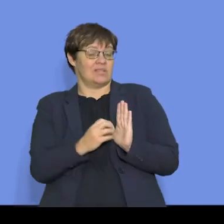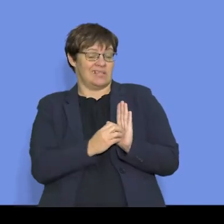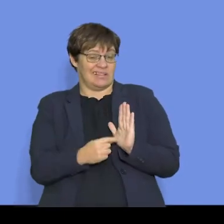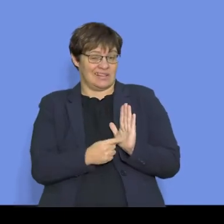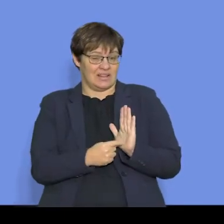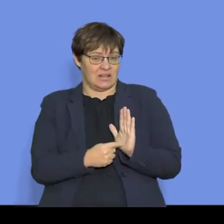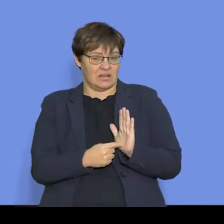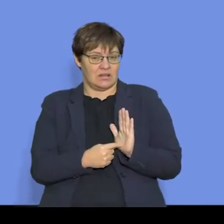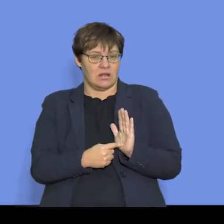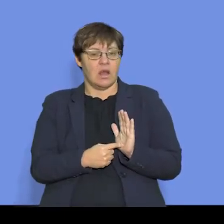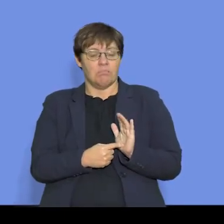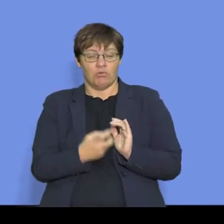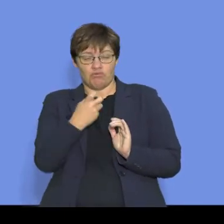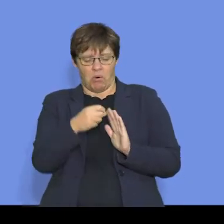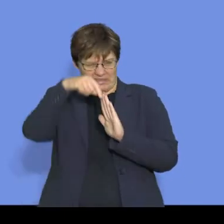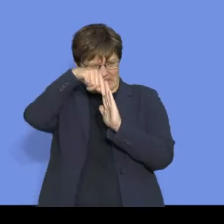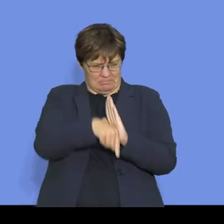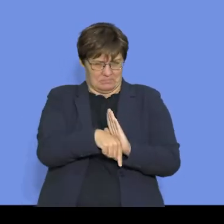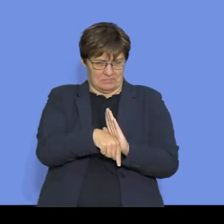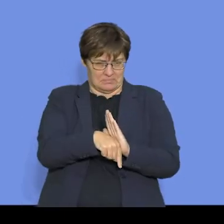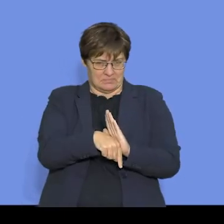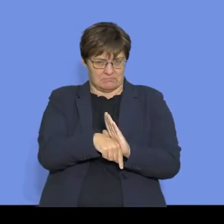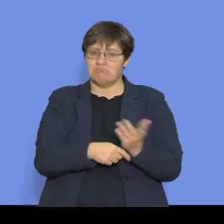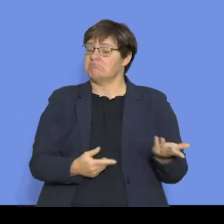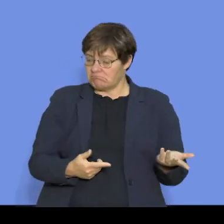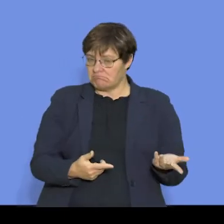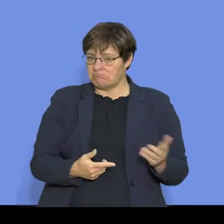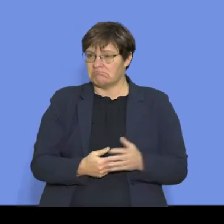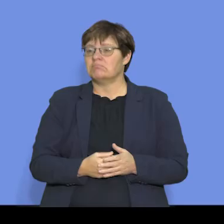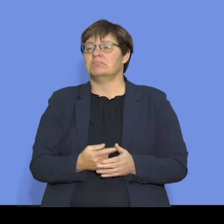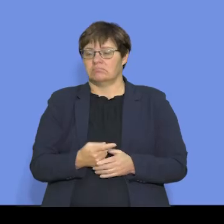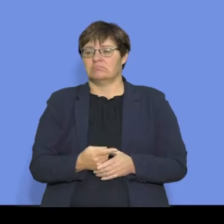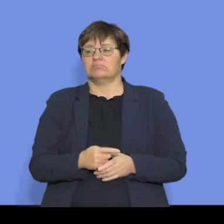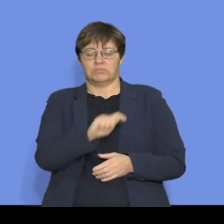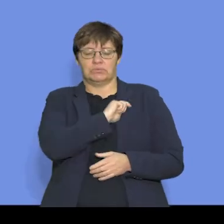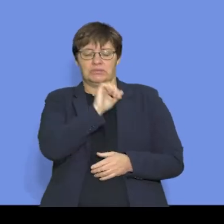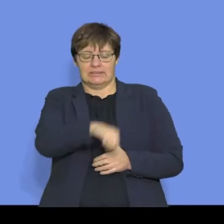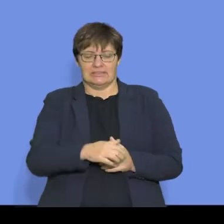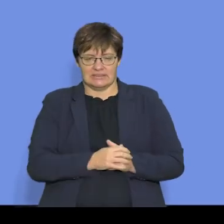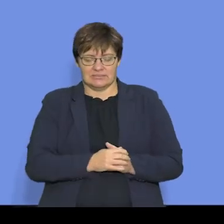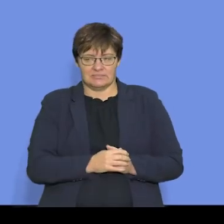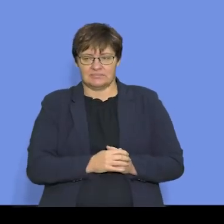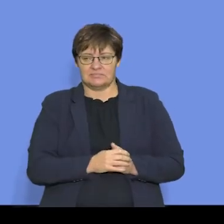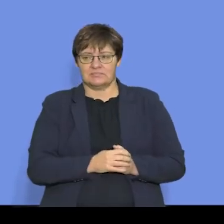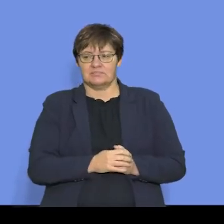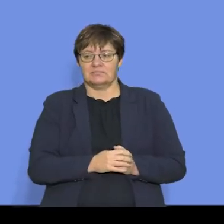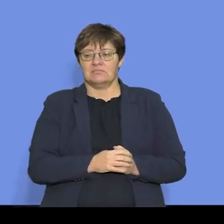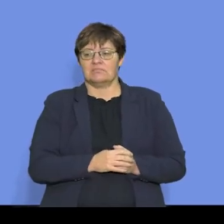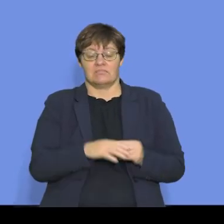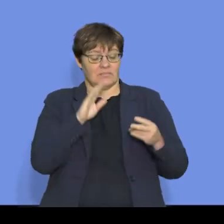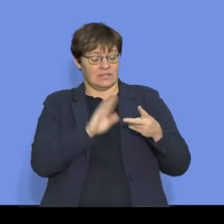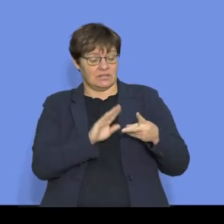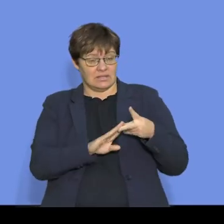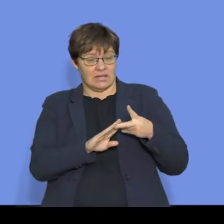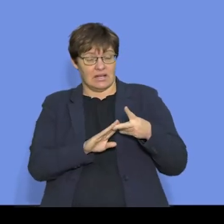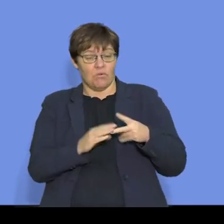fossils in deeper rocks. I would say that's a good bet. True. Second